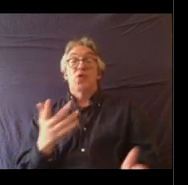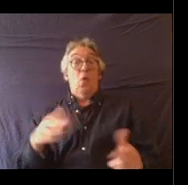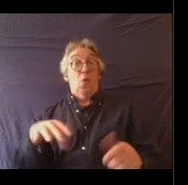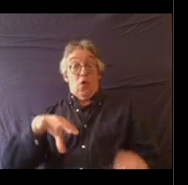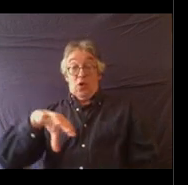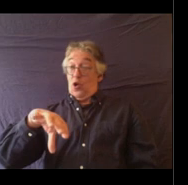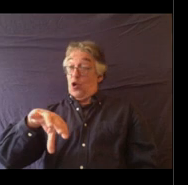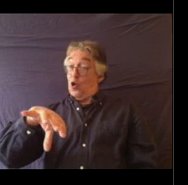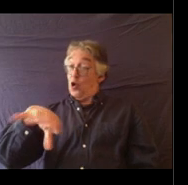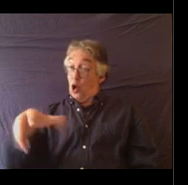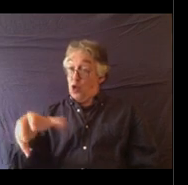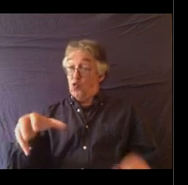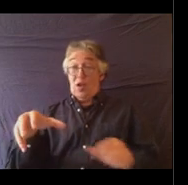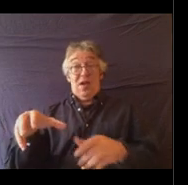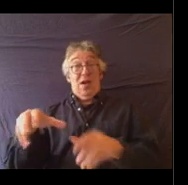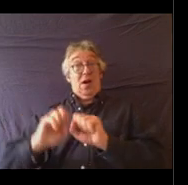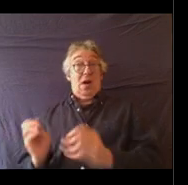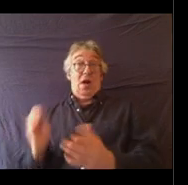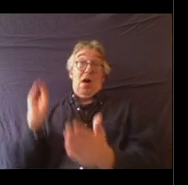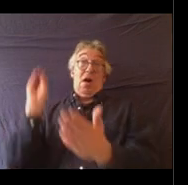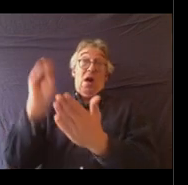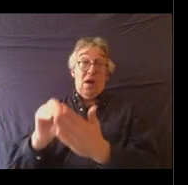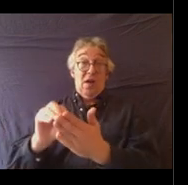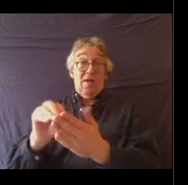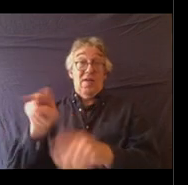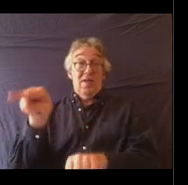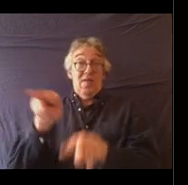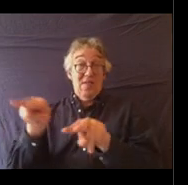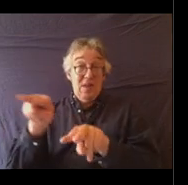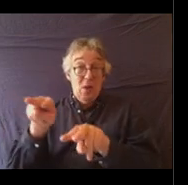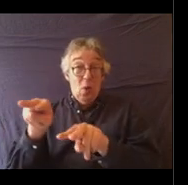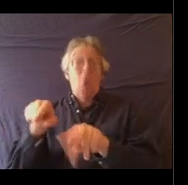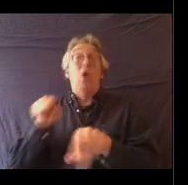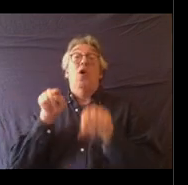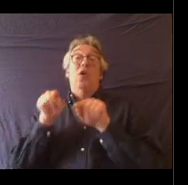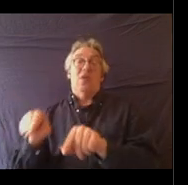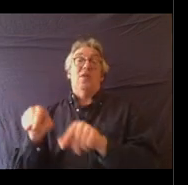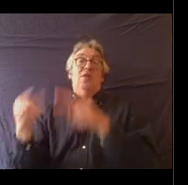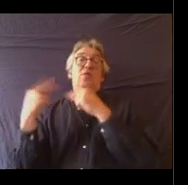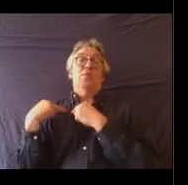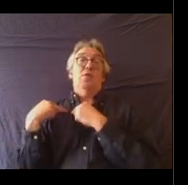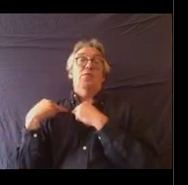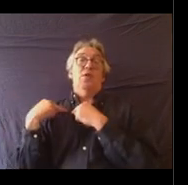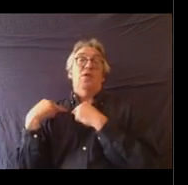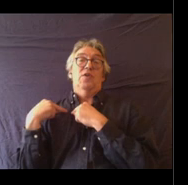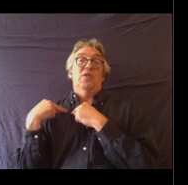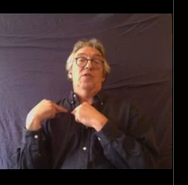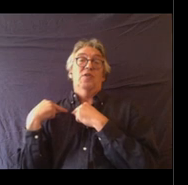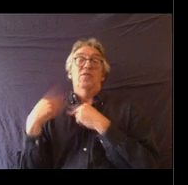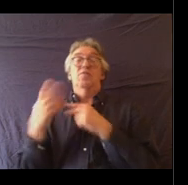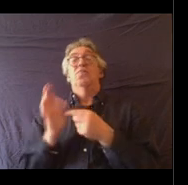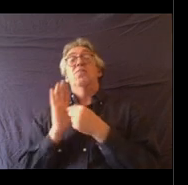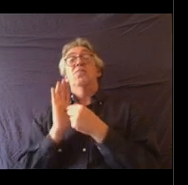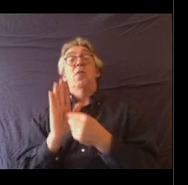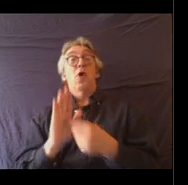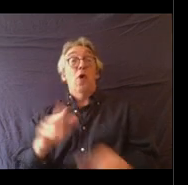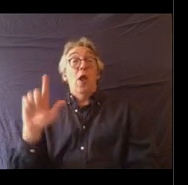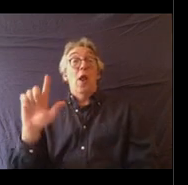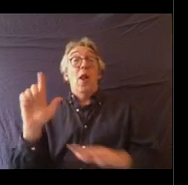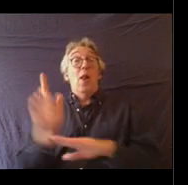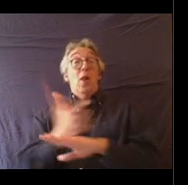to facilitate the traveling of content. So if I'm just saying one country in Luxembourg, I have to comply